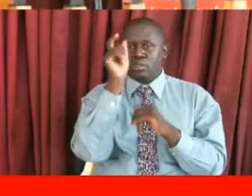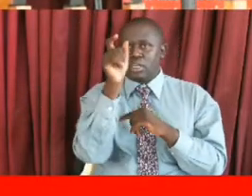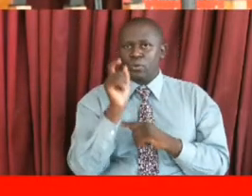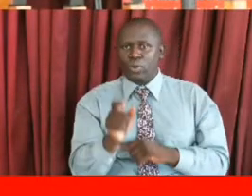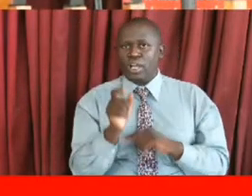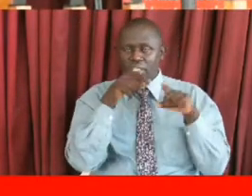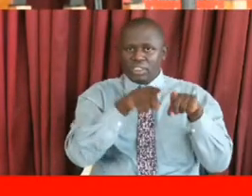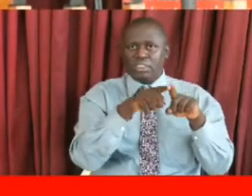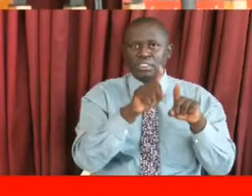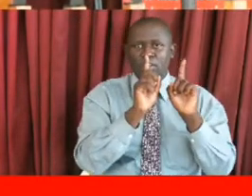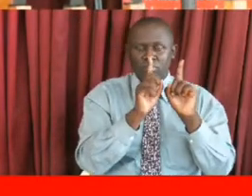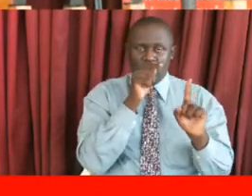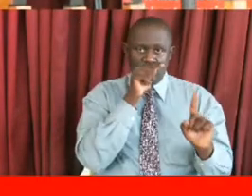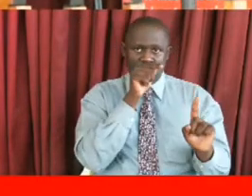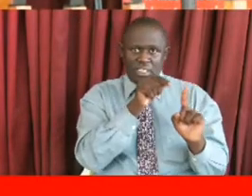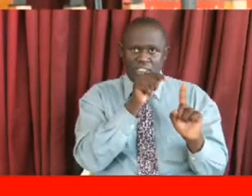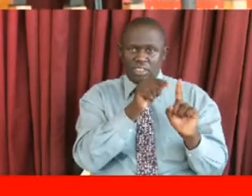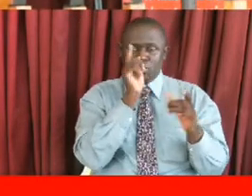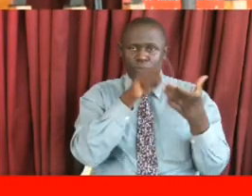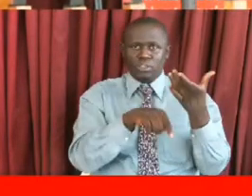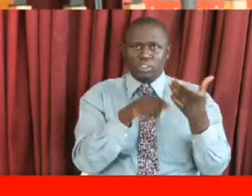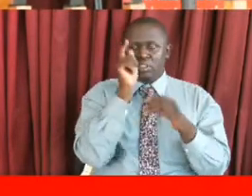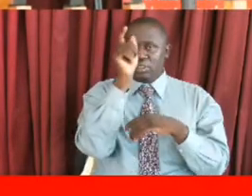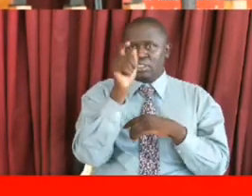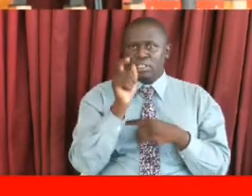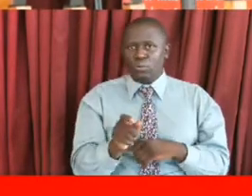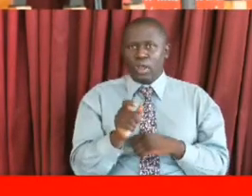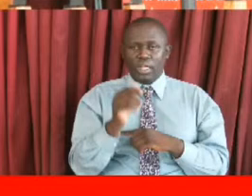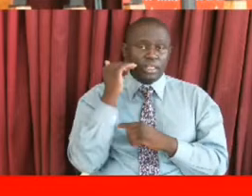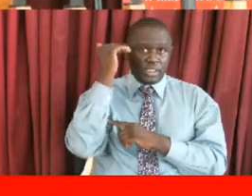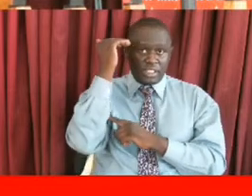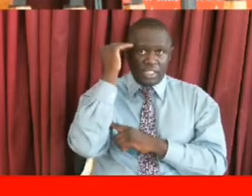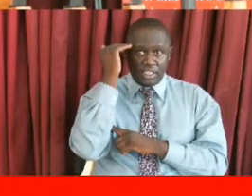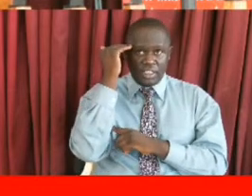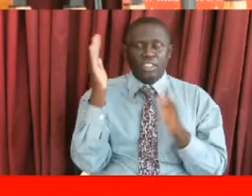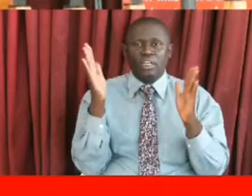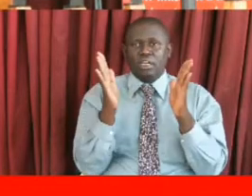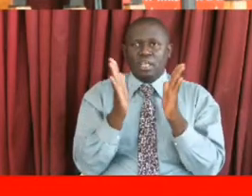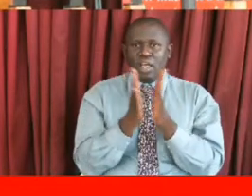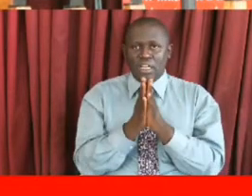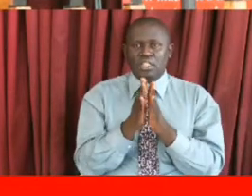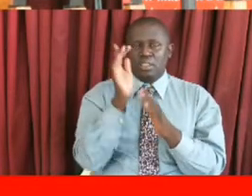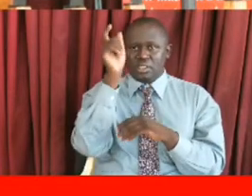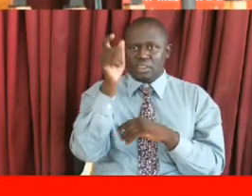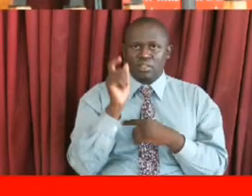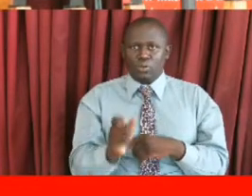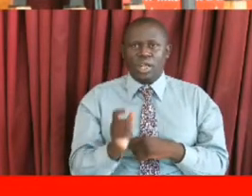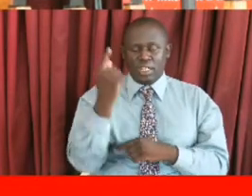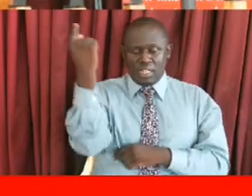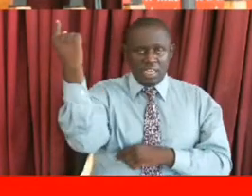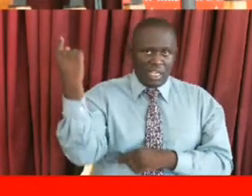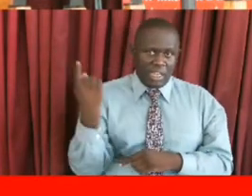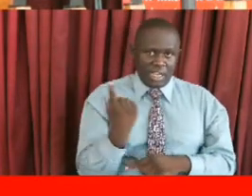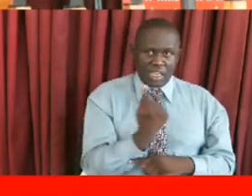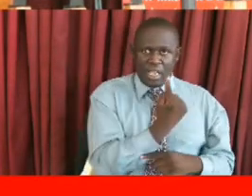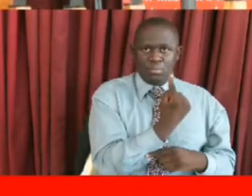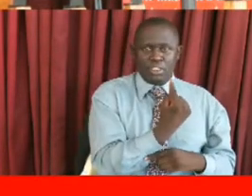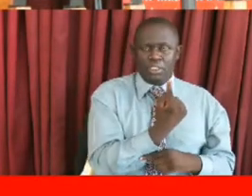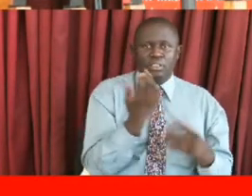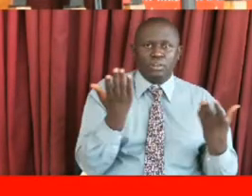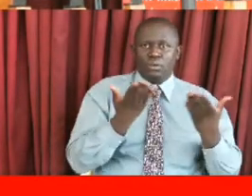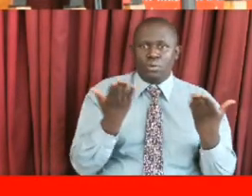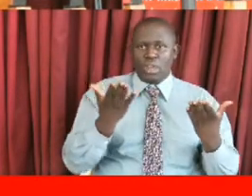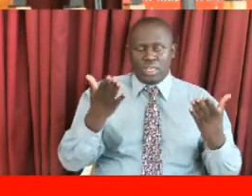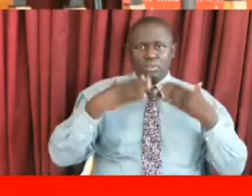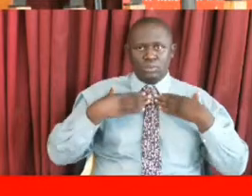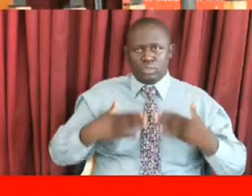itself he is the word head the word coming to the